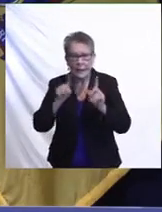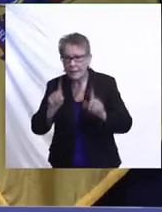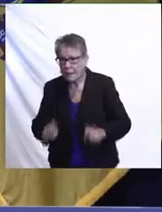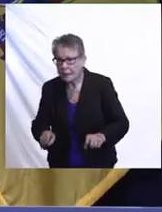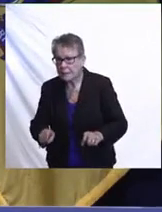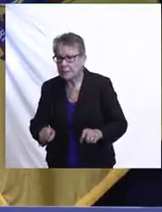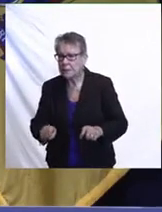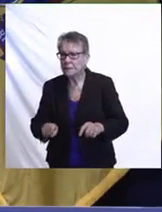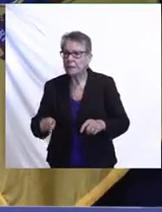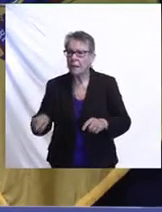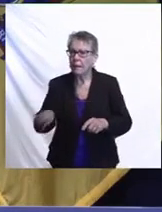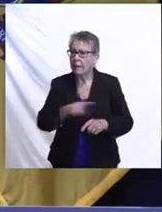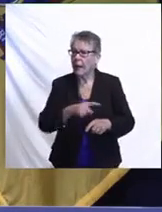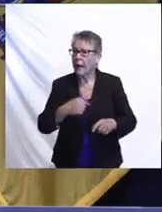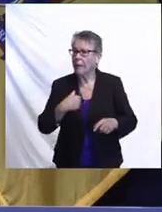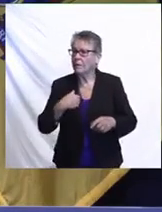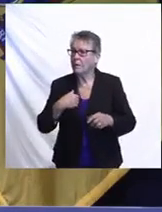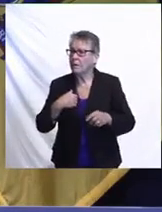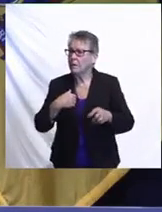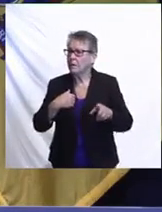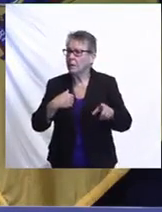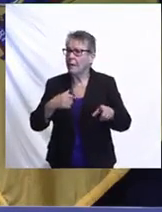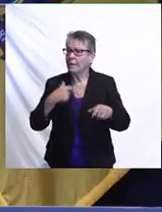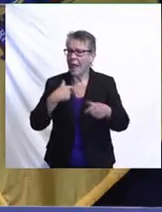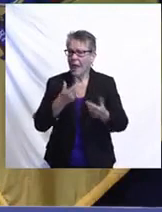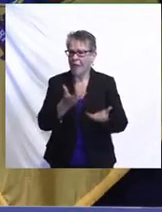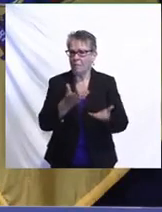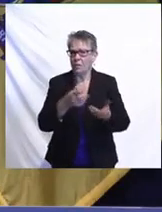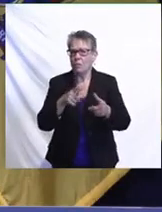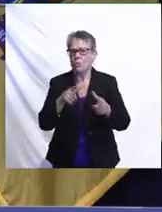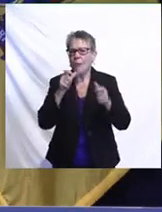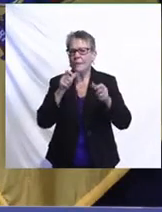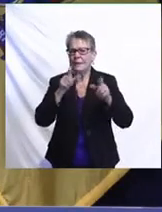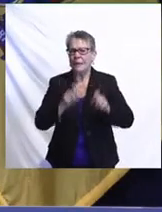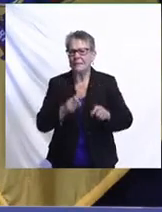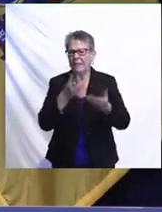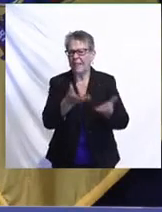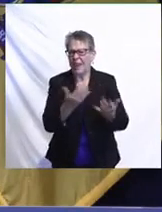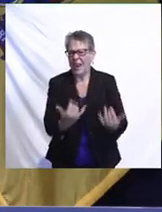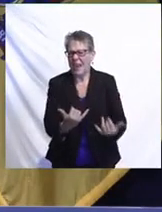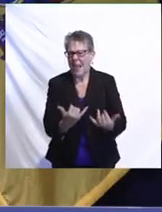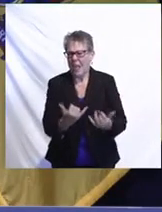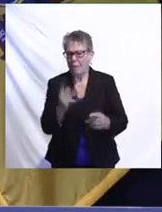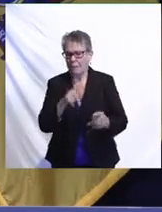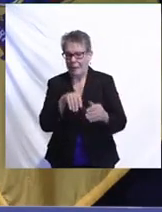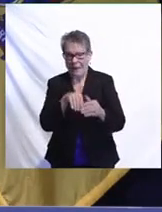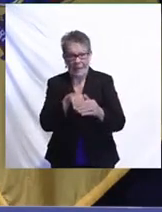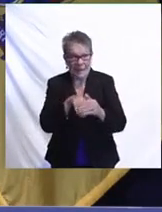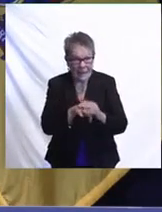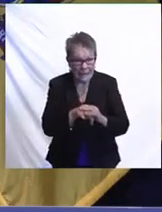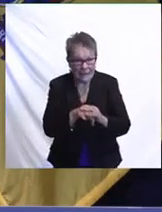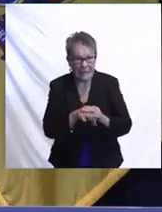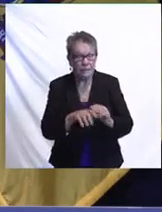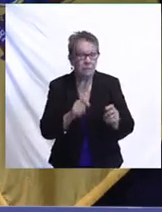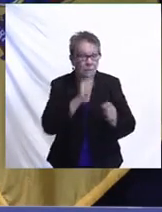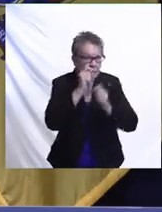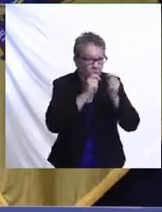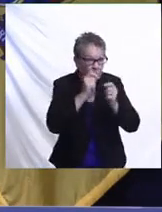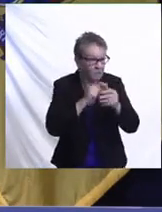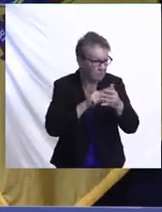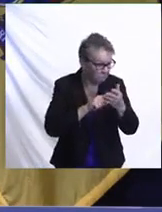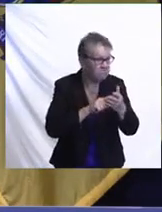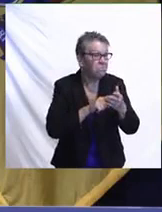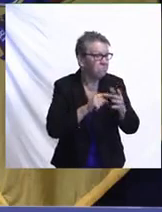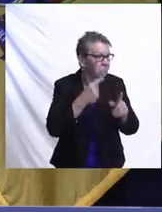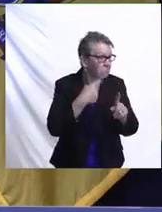on anybody outside of that. And I think anybody who is messing with this is being completely reckless. Looking at the numbers, they're going